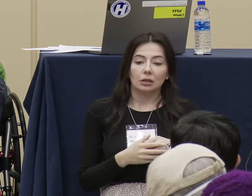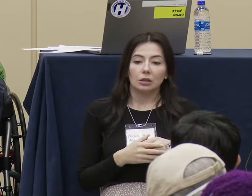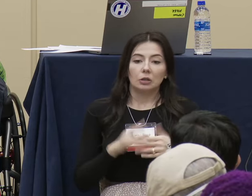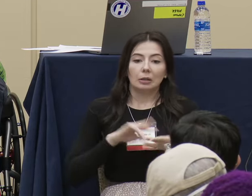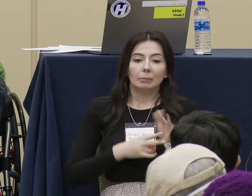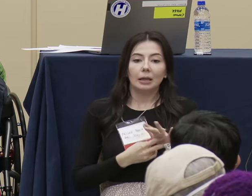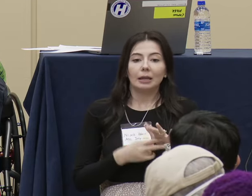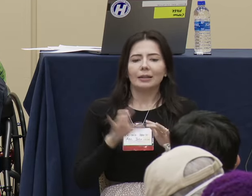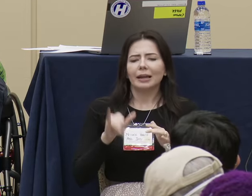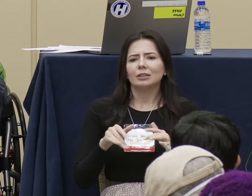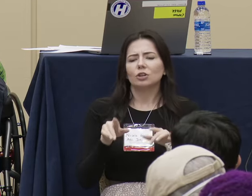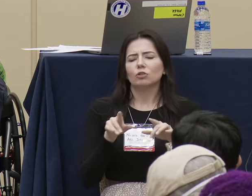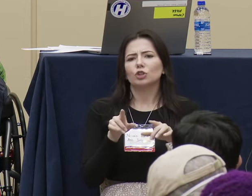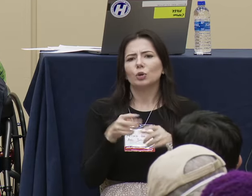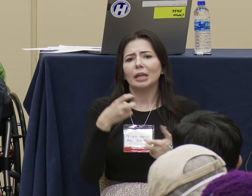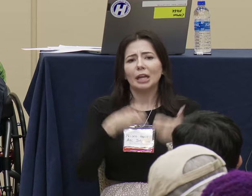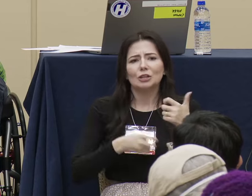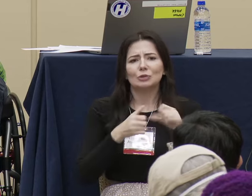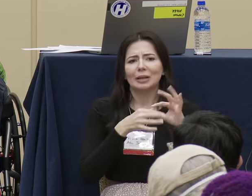the issue with the 988.